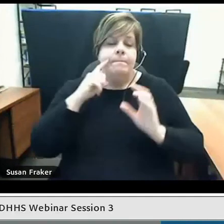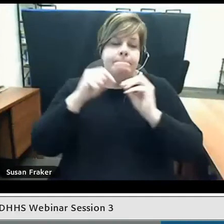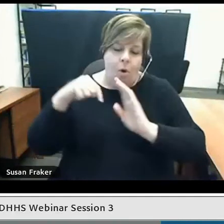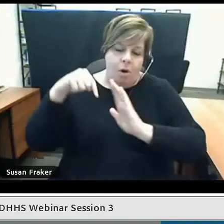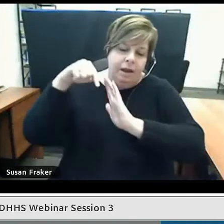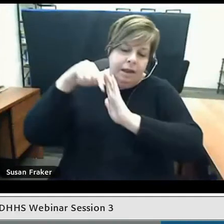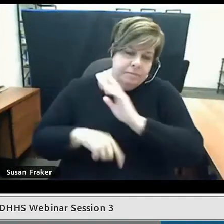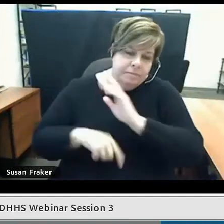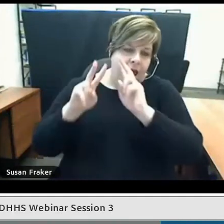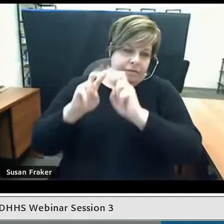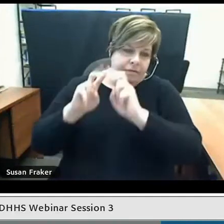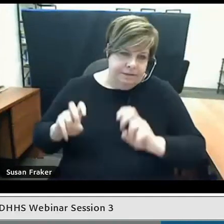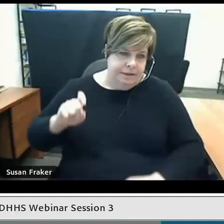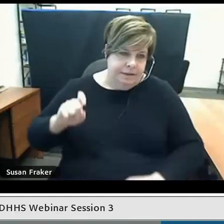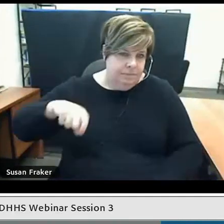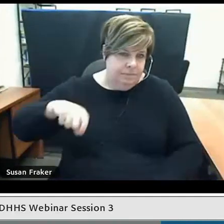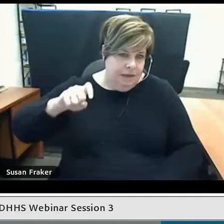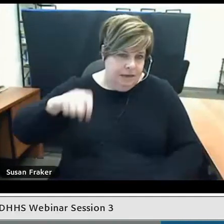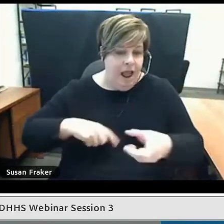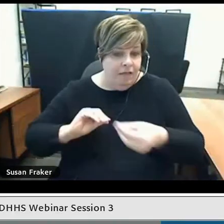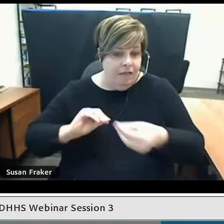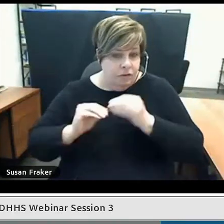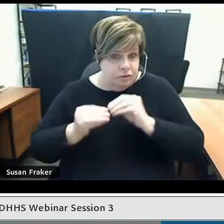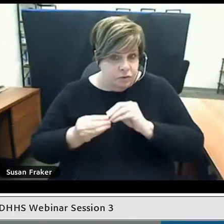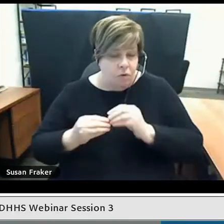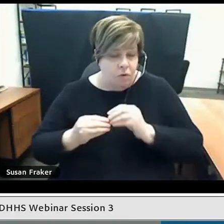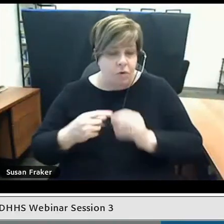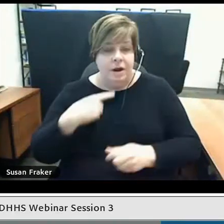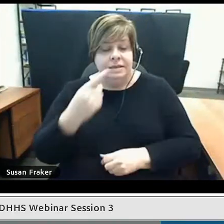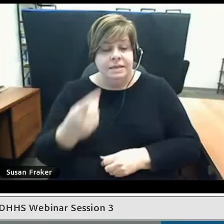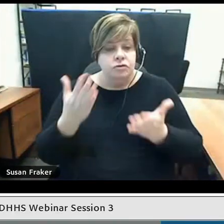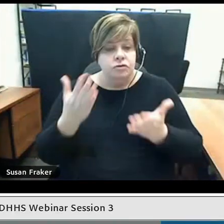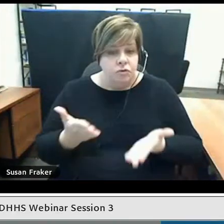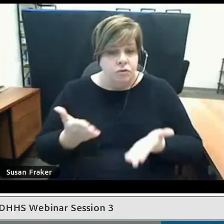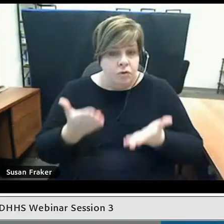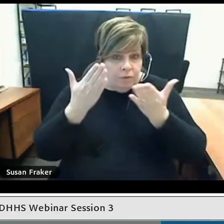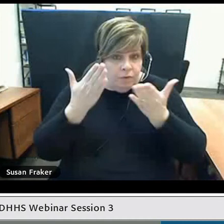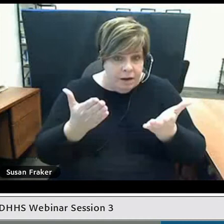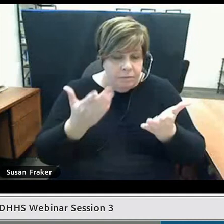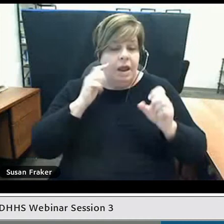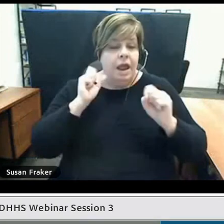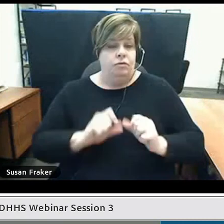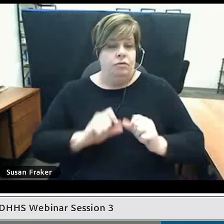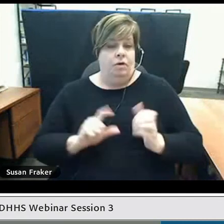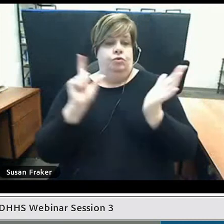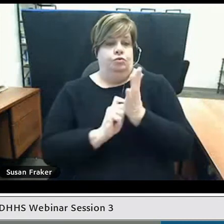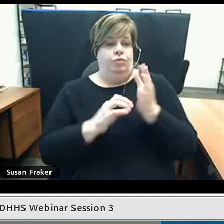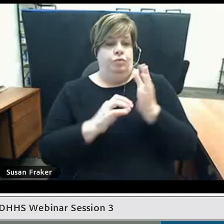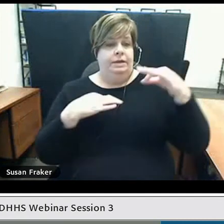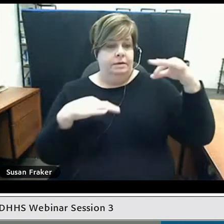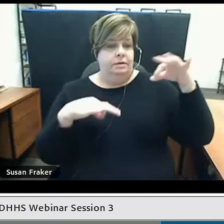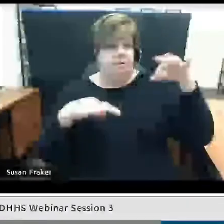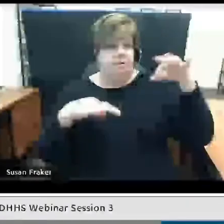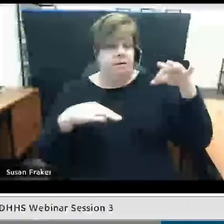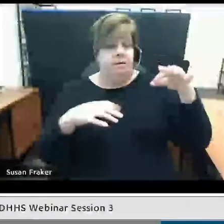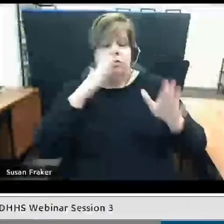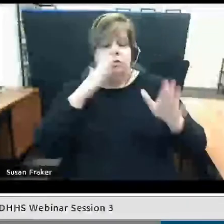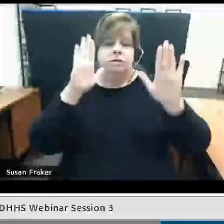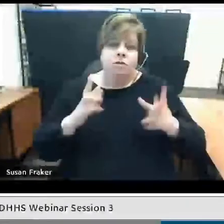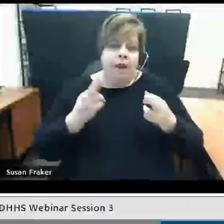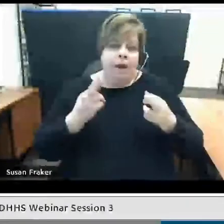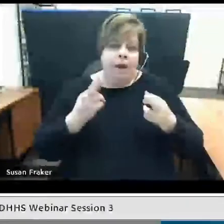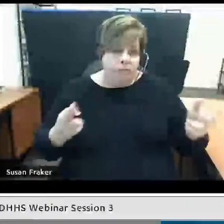recommended, and this scores it for you, tells you the recommendations, and you're able to print this off. So it's an excellent resource for